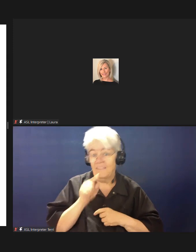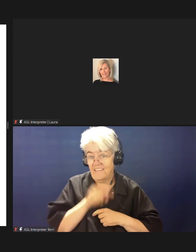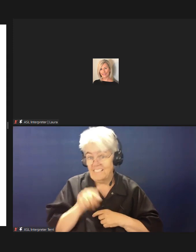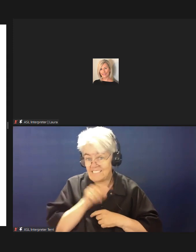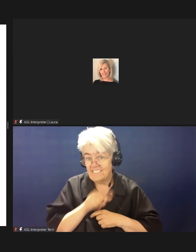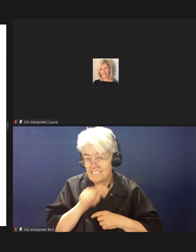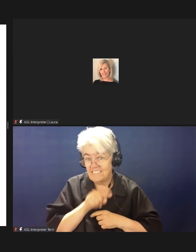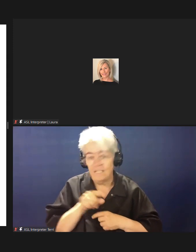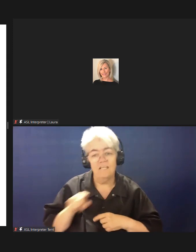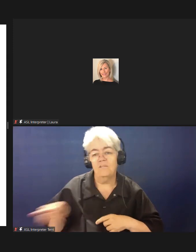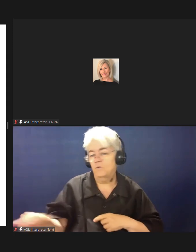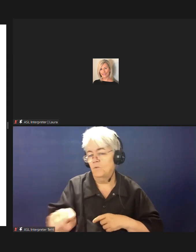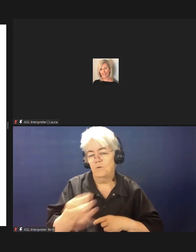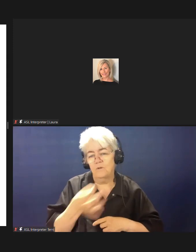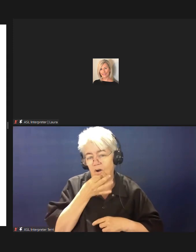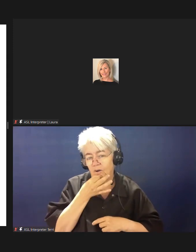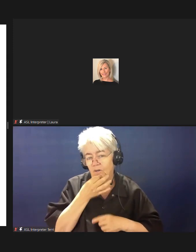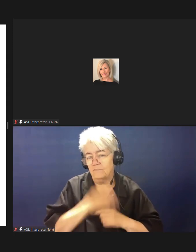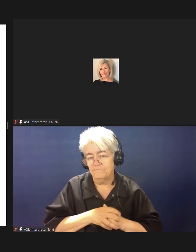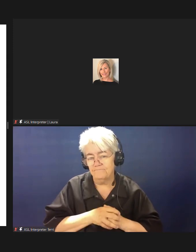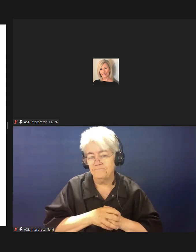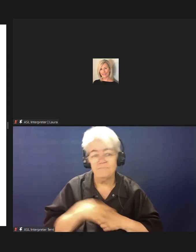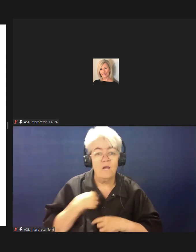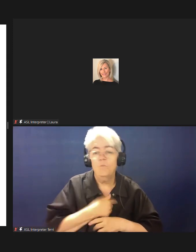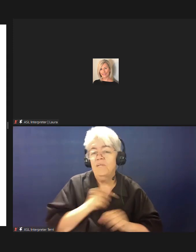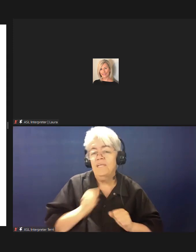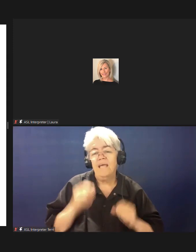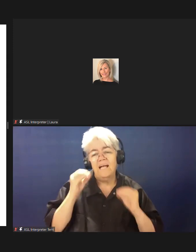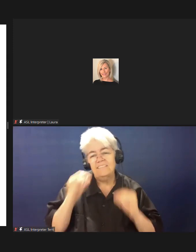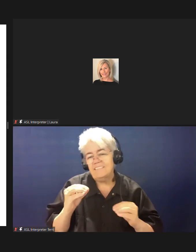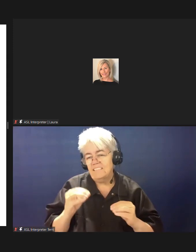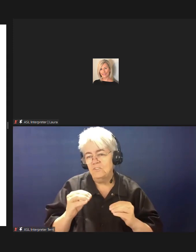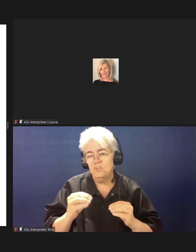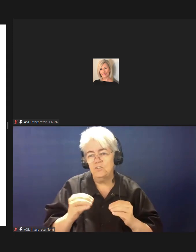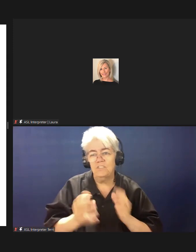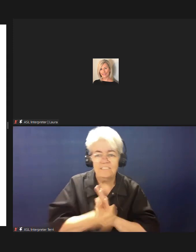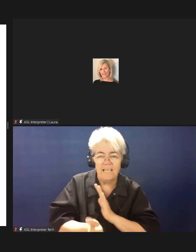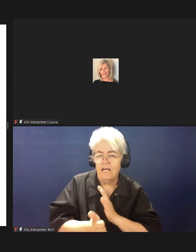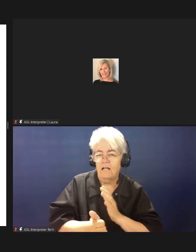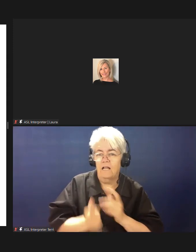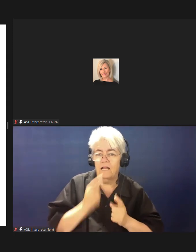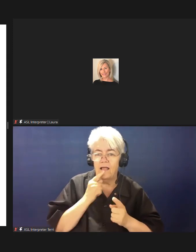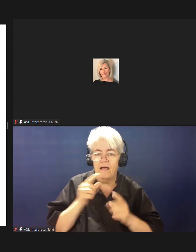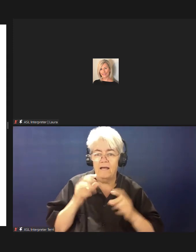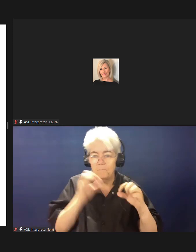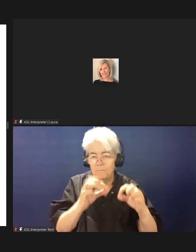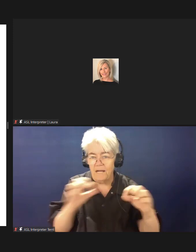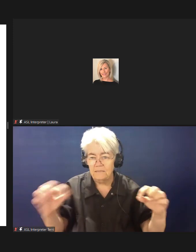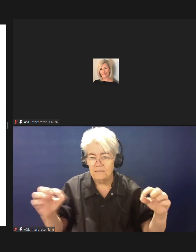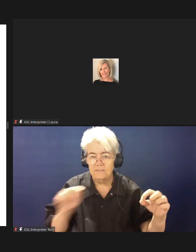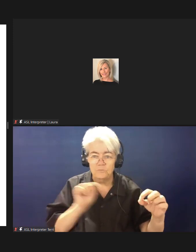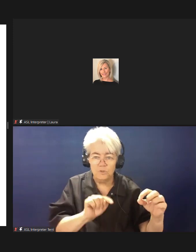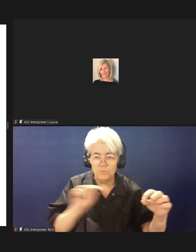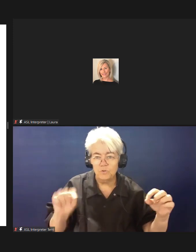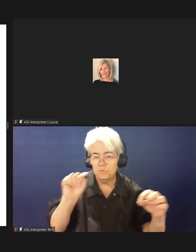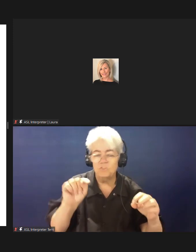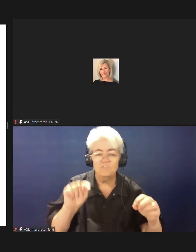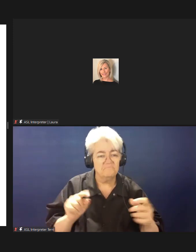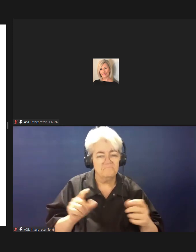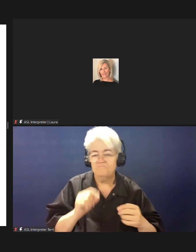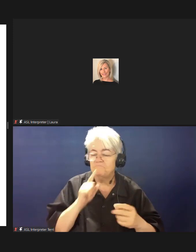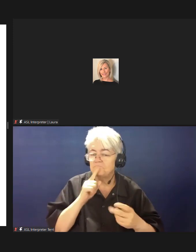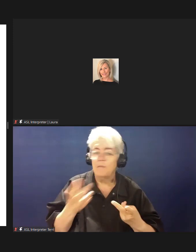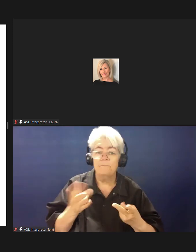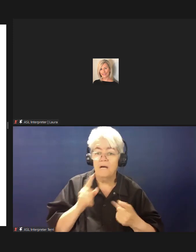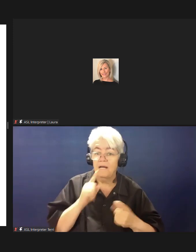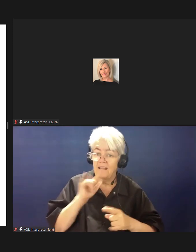all so great at. We can teach technical skill and which buttons to push, but that natural ability